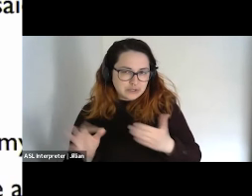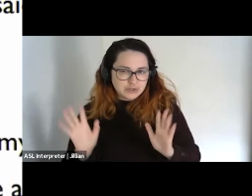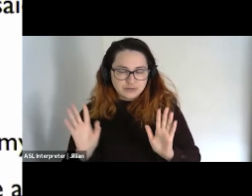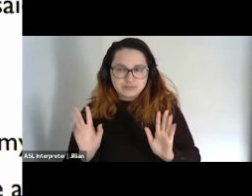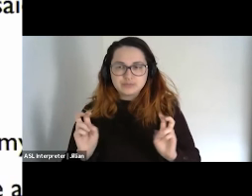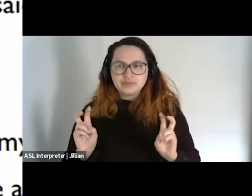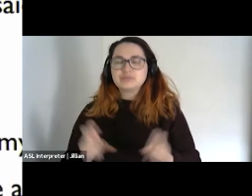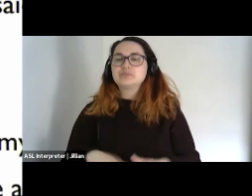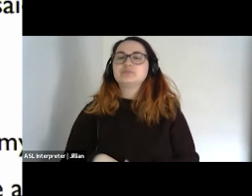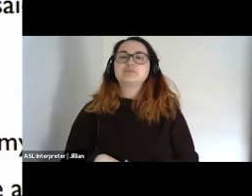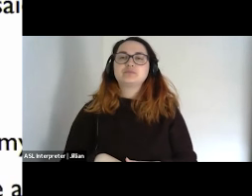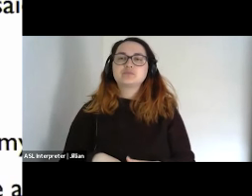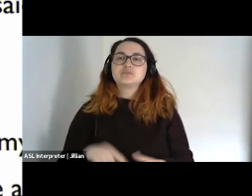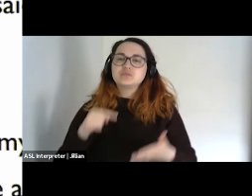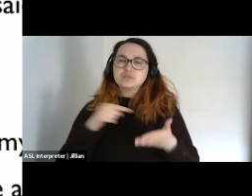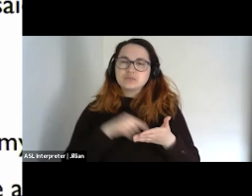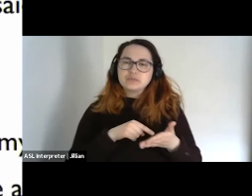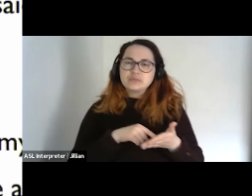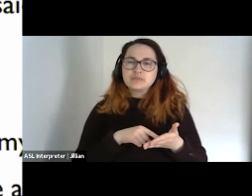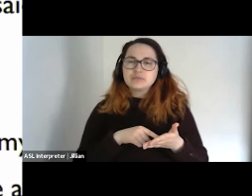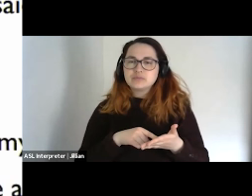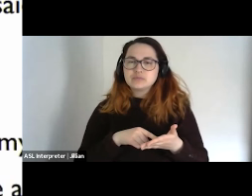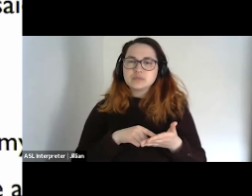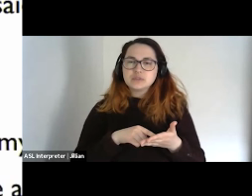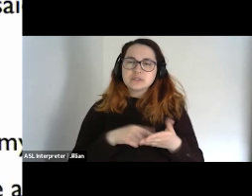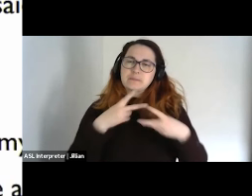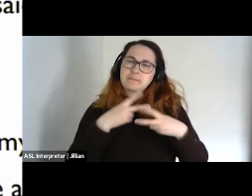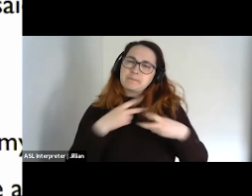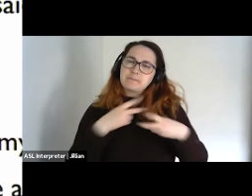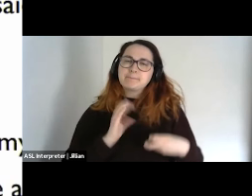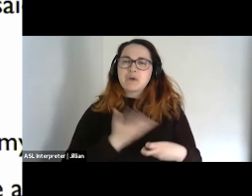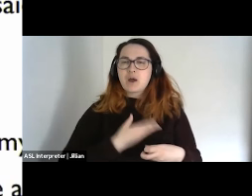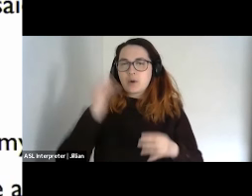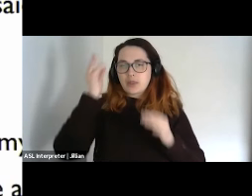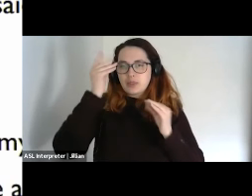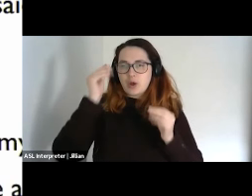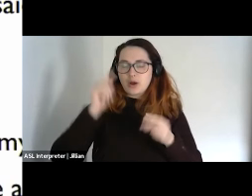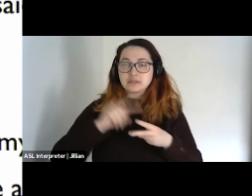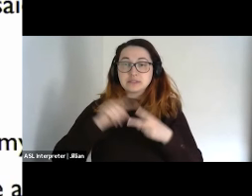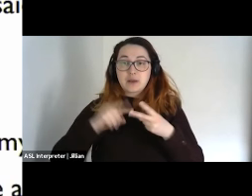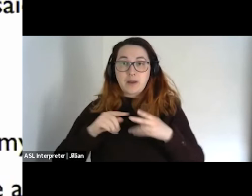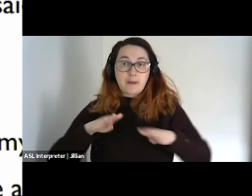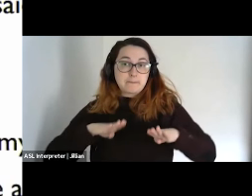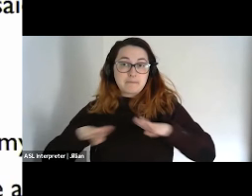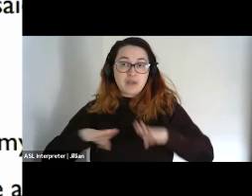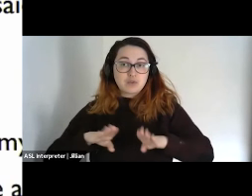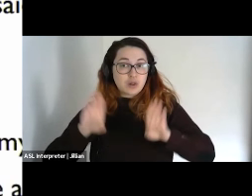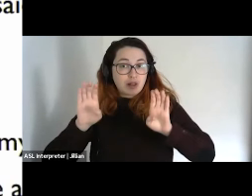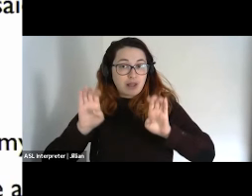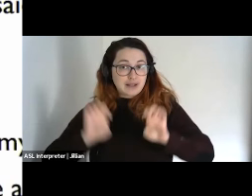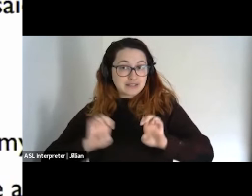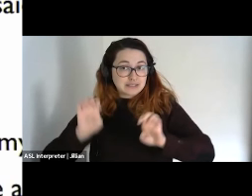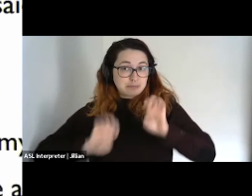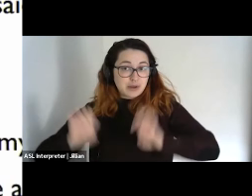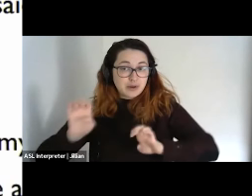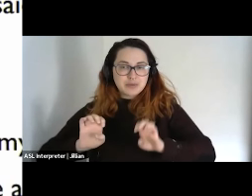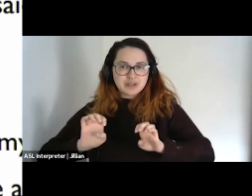diaries looks at our thoughts, and then behavioral experiments is more risky because we actually try and